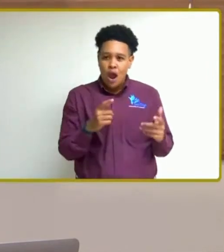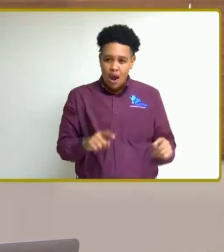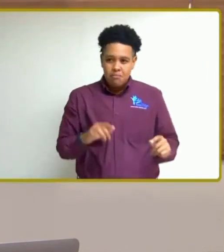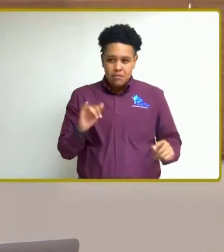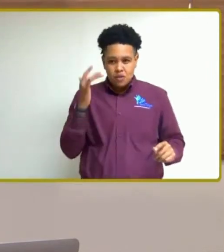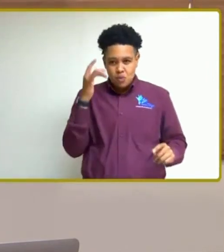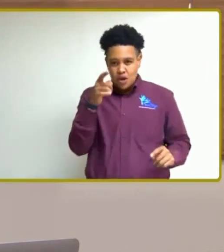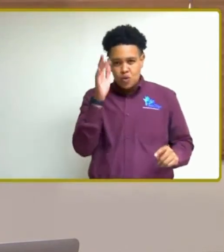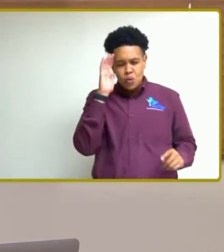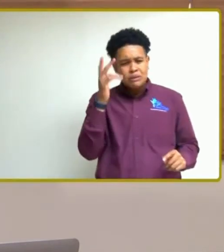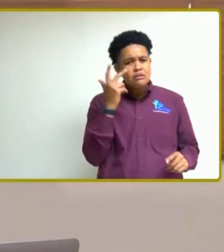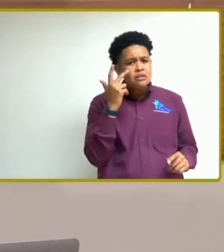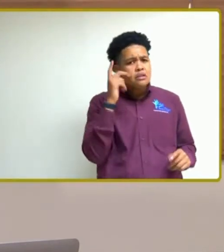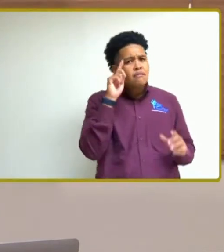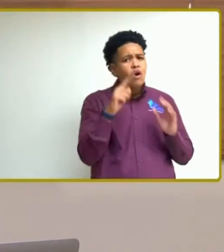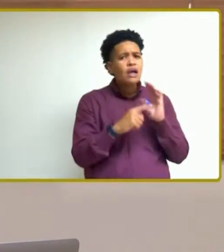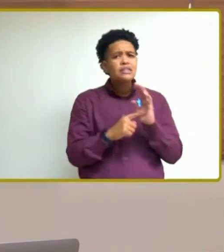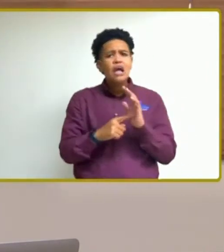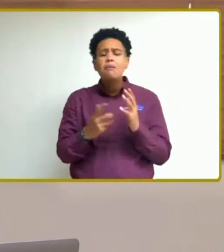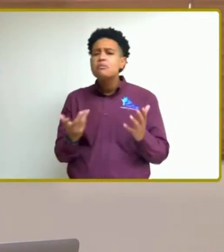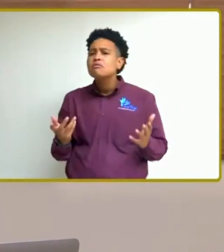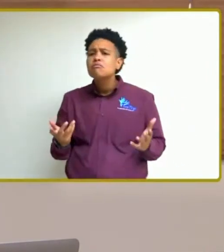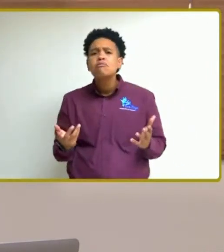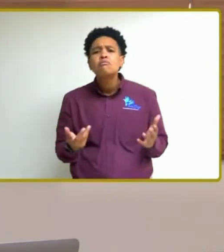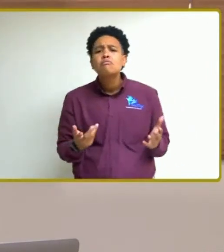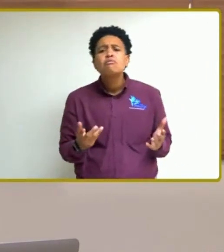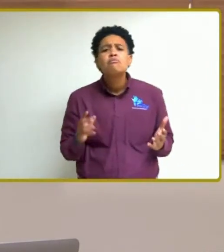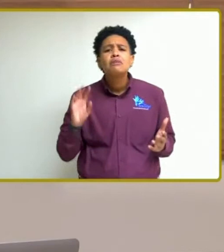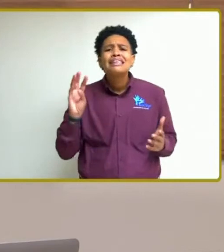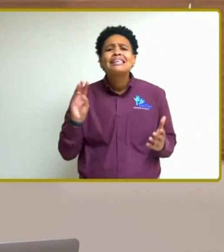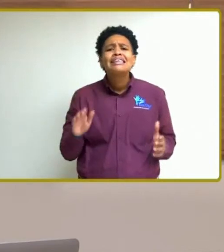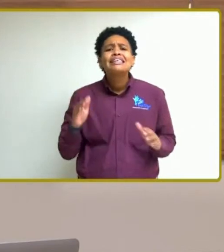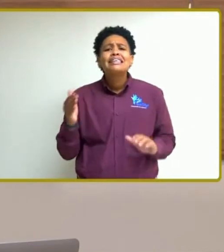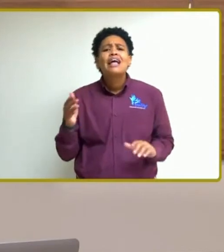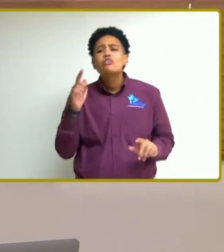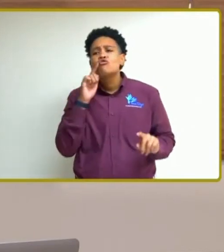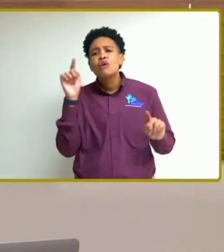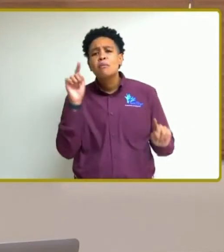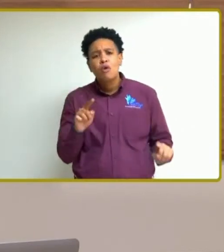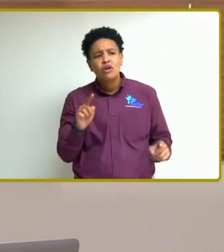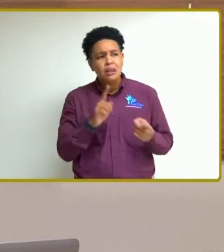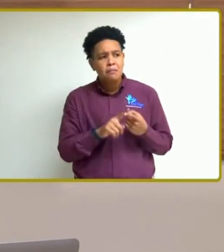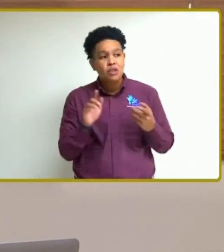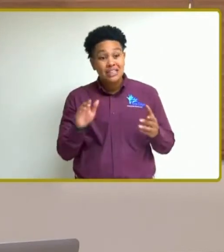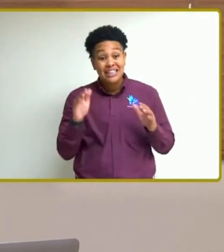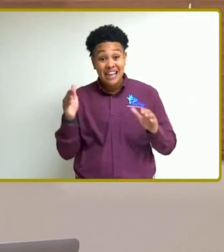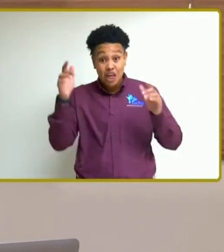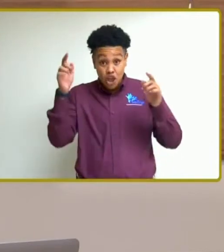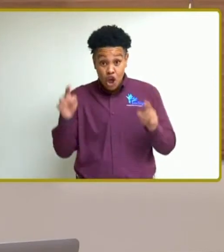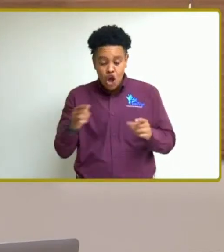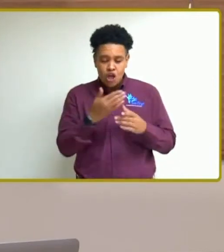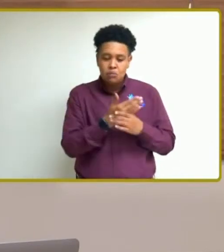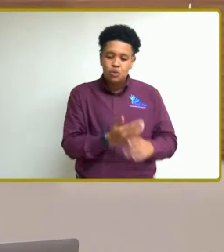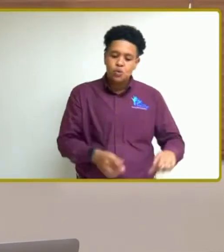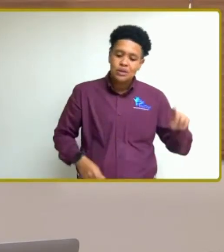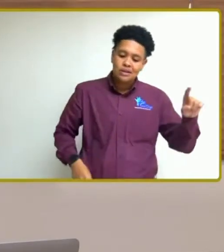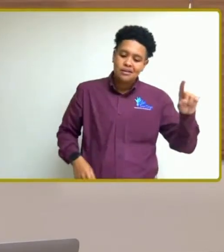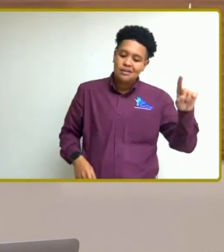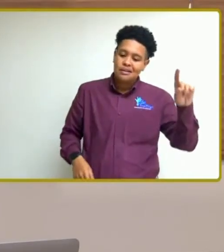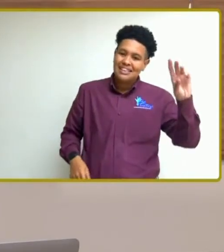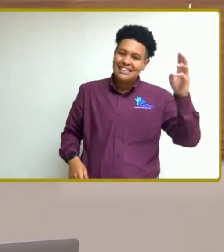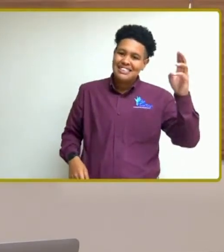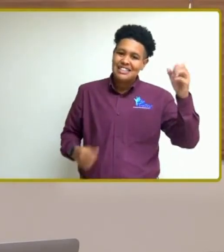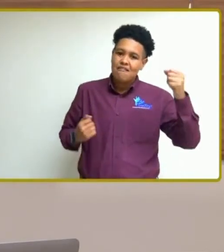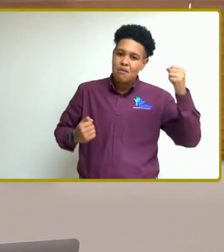is why you will see, for example, that 6 deaths reported, and the deaths occurred between, say, the 6th